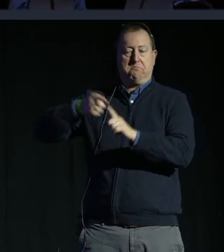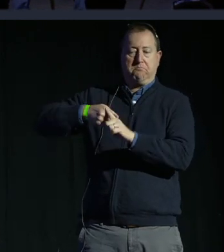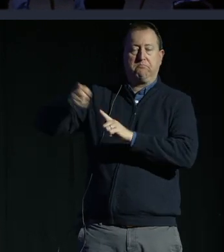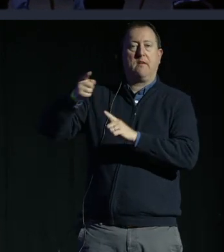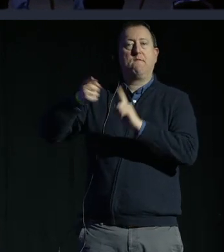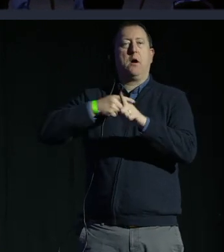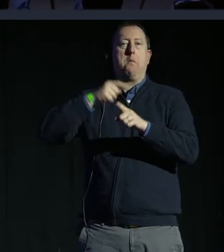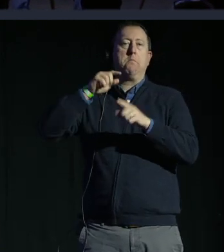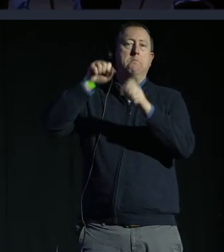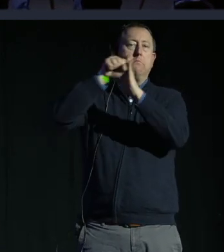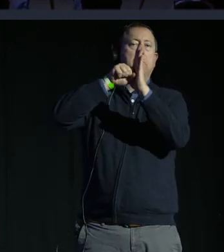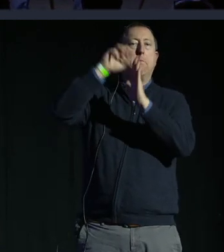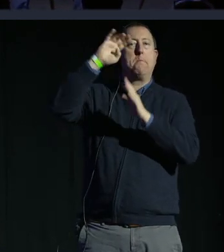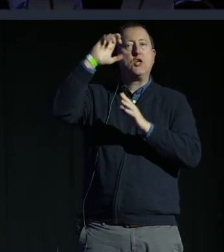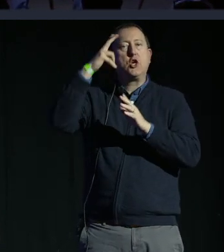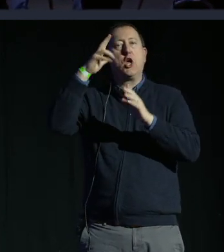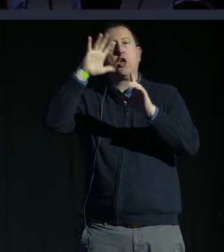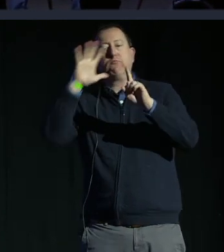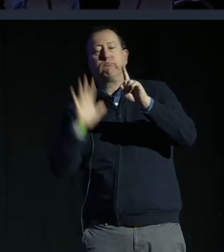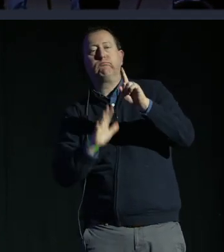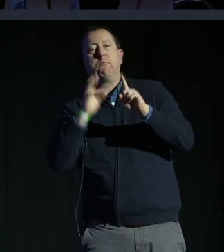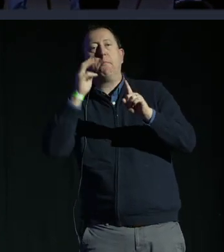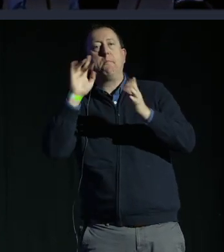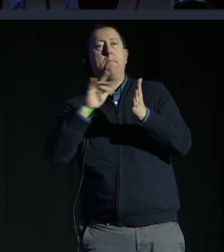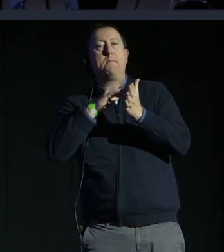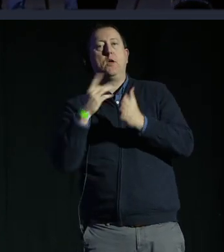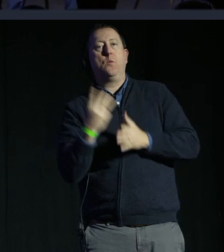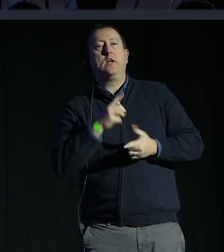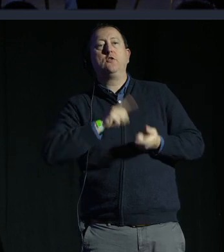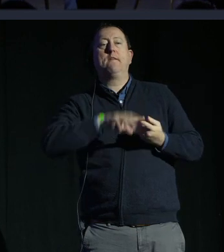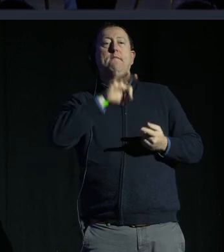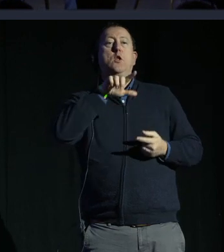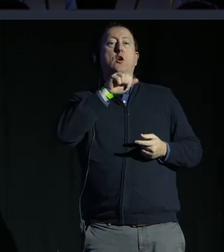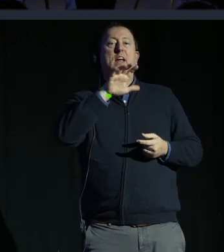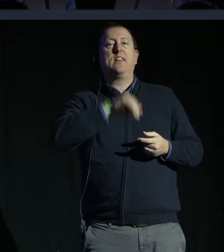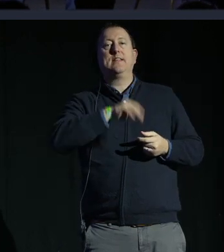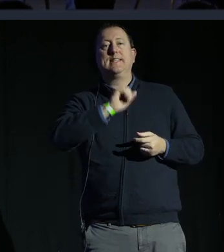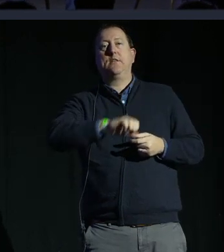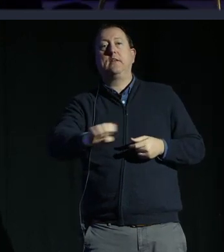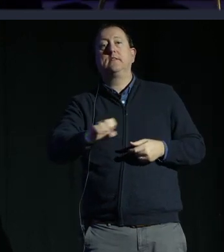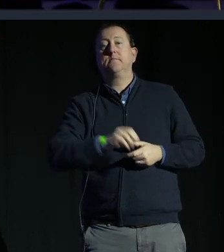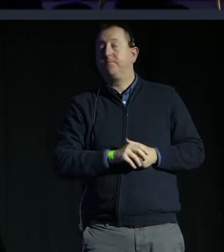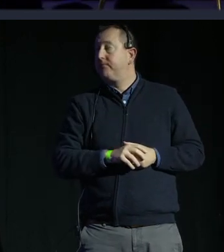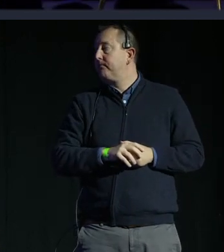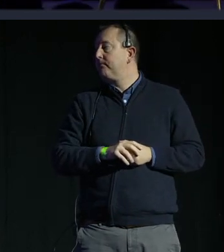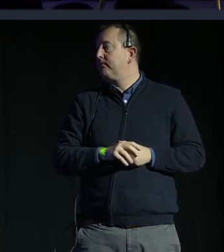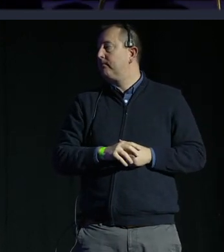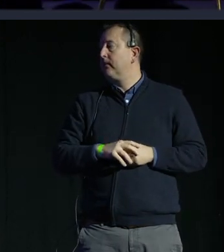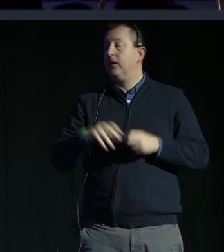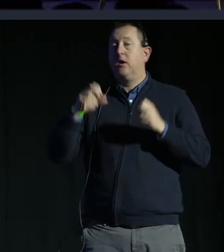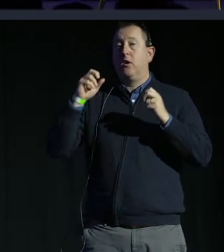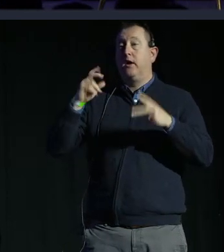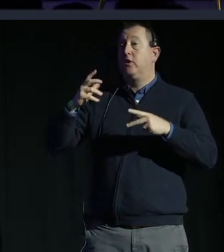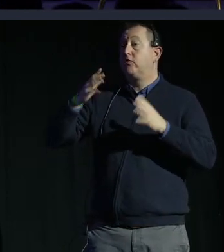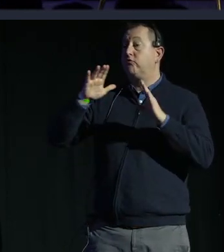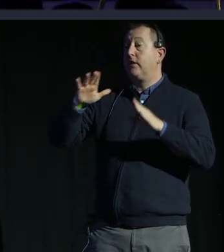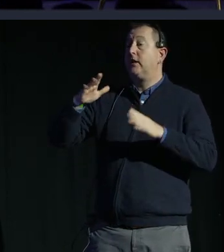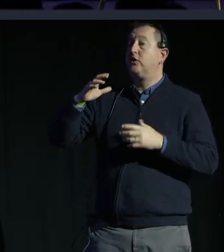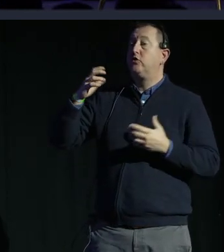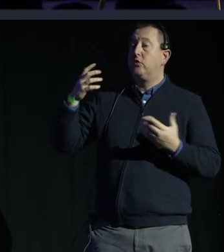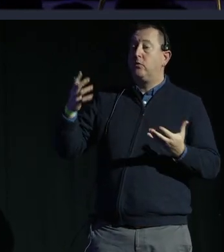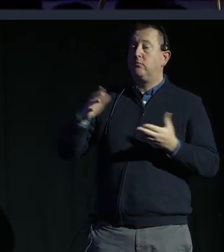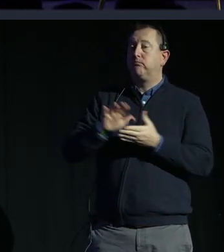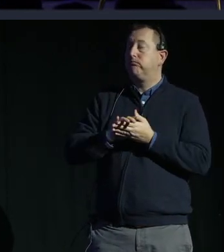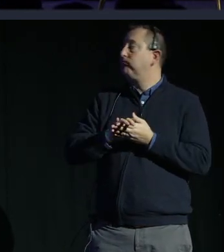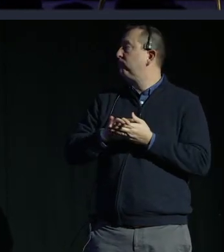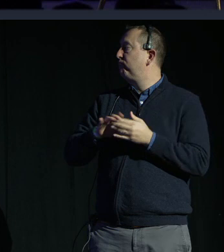Michigan down through the Midwest into Florida and the Southeast region. Great, great, thank you. All right, so let's start with